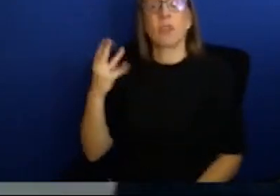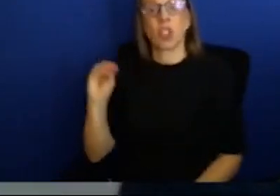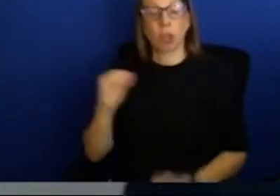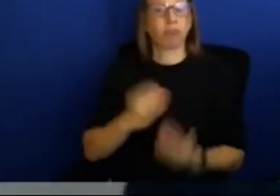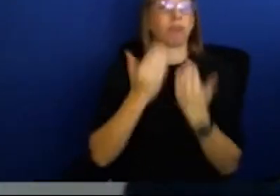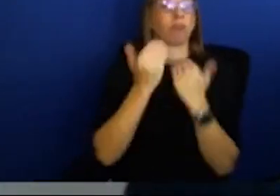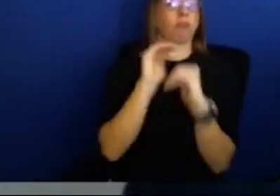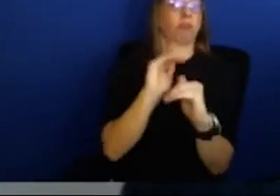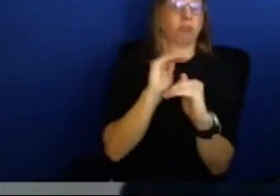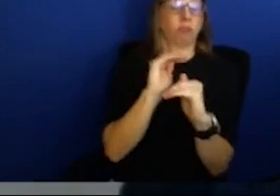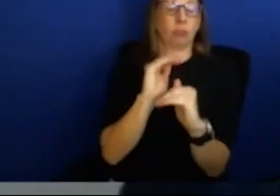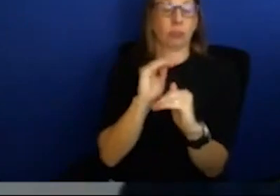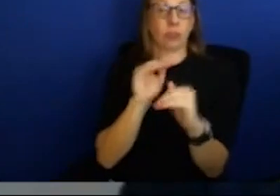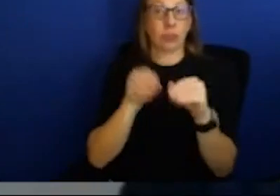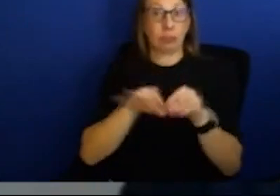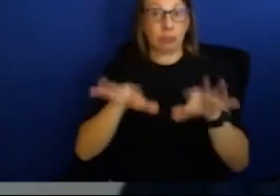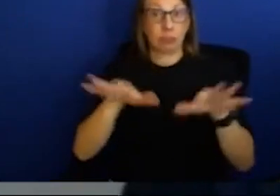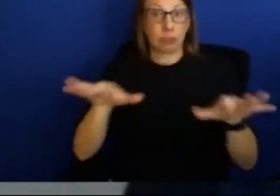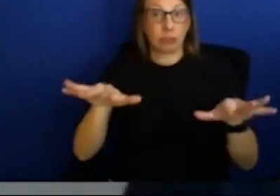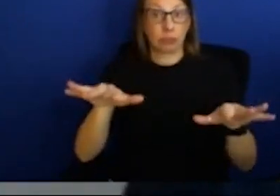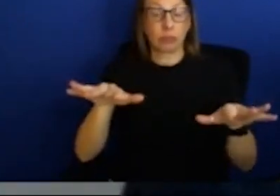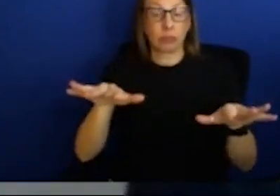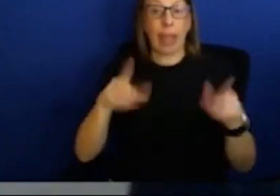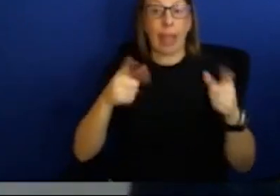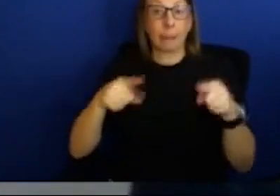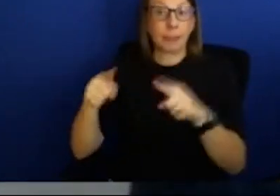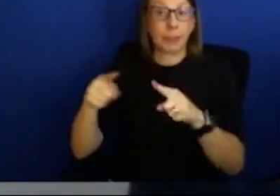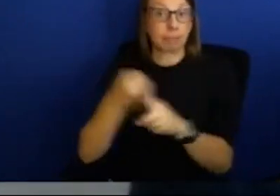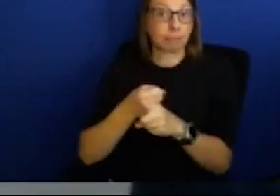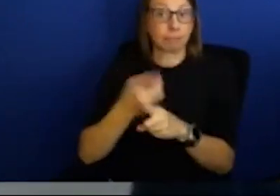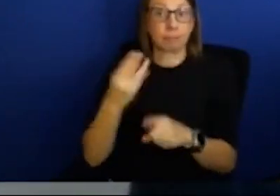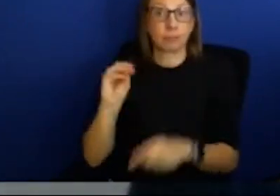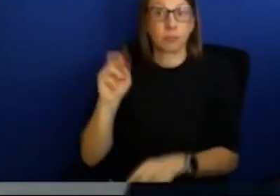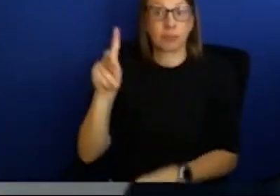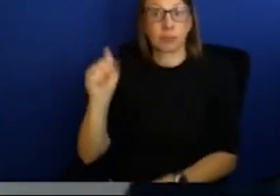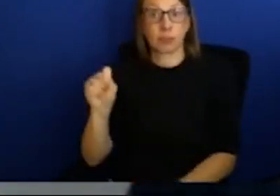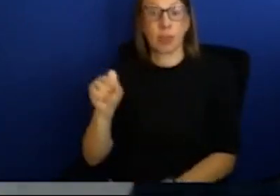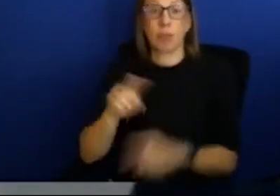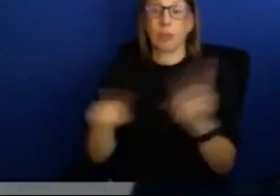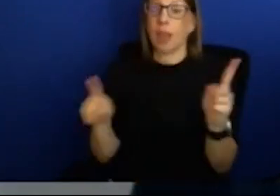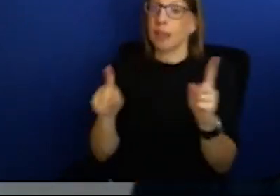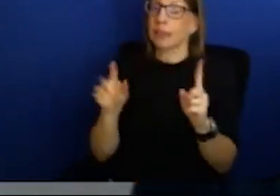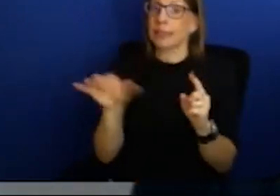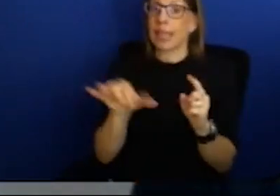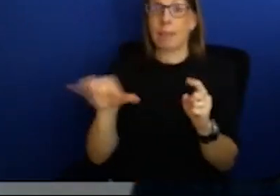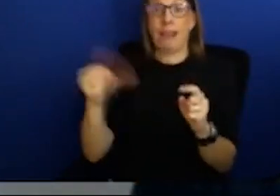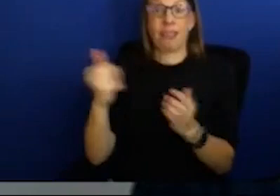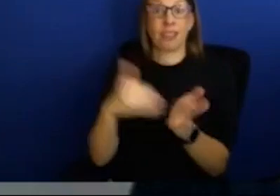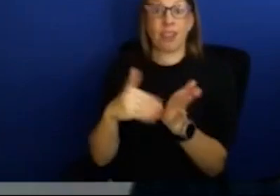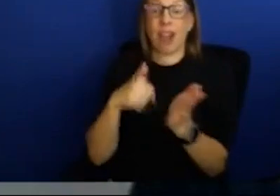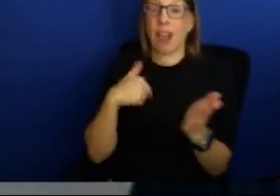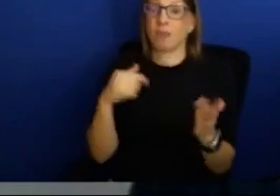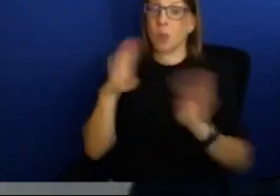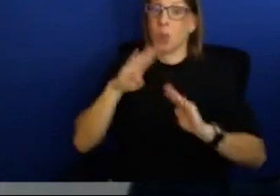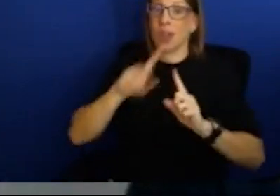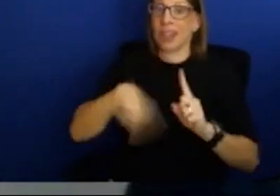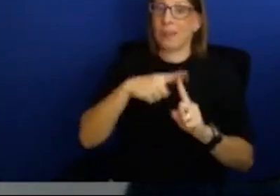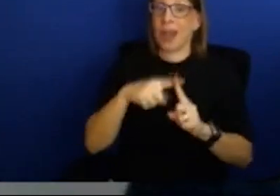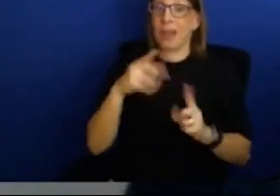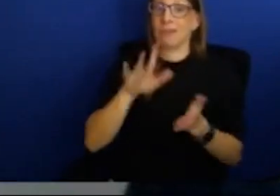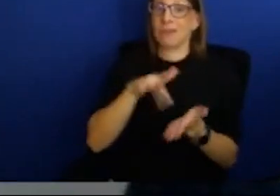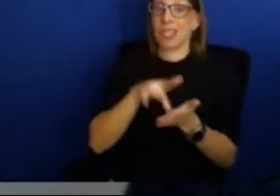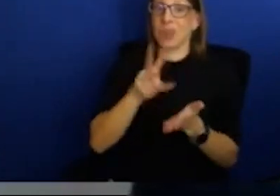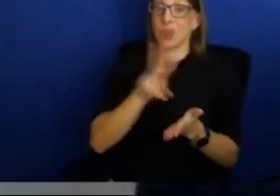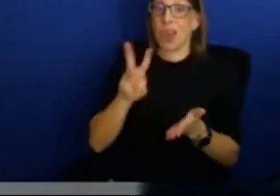have experienced. And I hope that remains the case for them. But like Dr. Hawkinson, I'm very nervous about what happens for the Midwest during this winter, especially